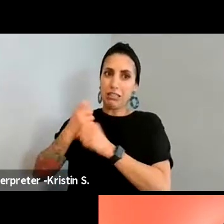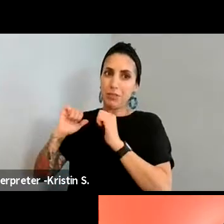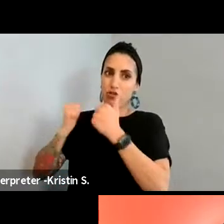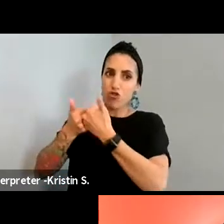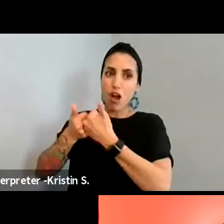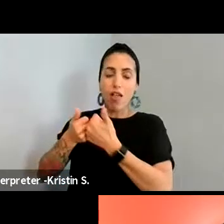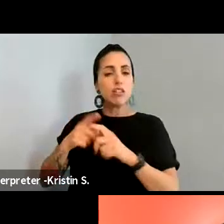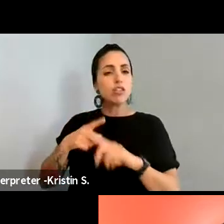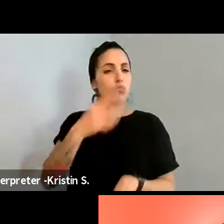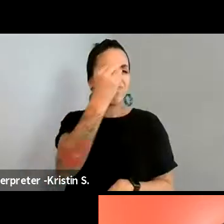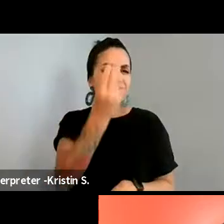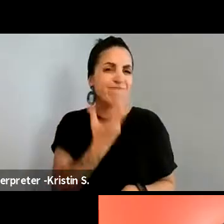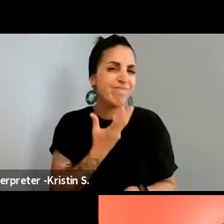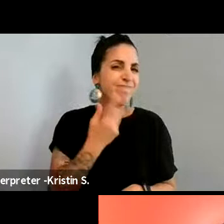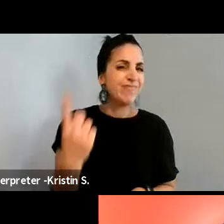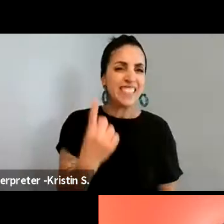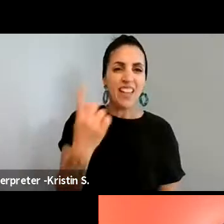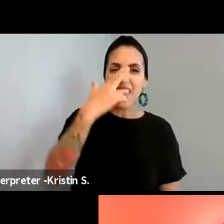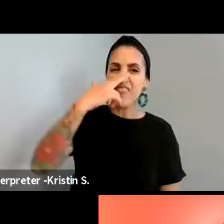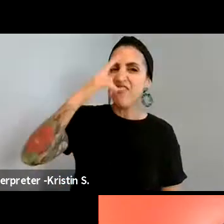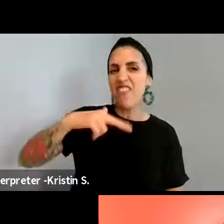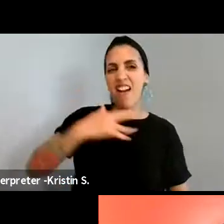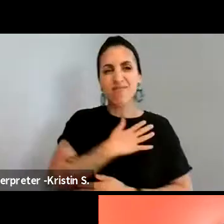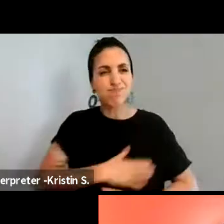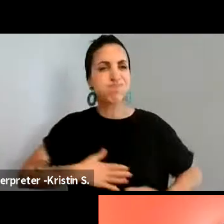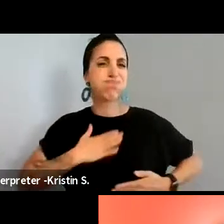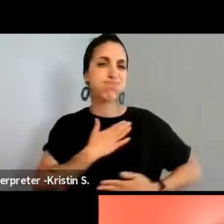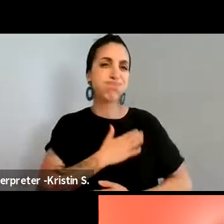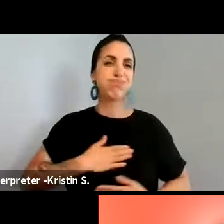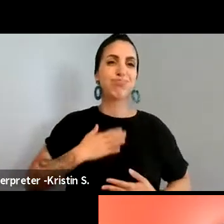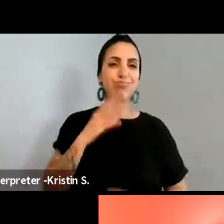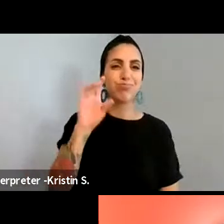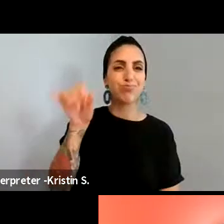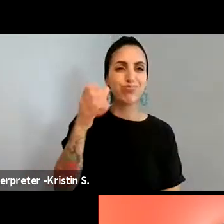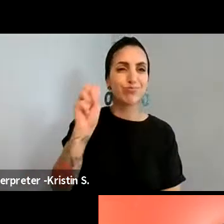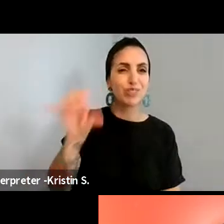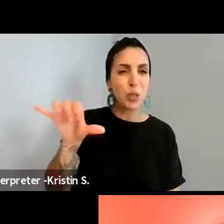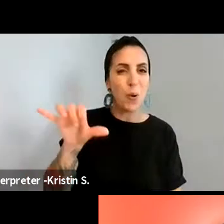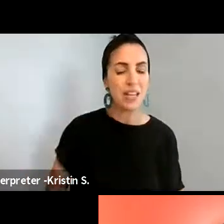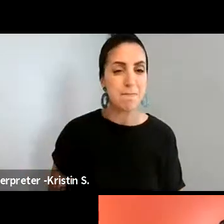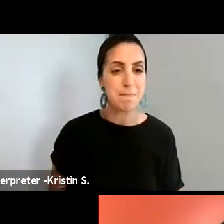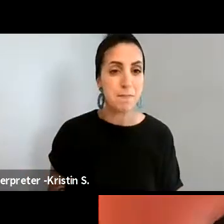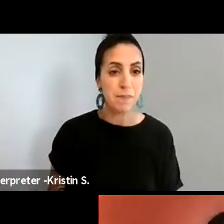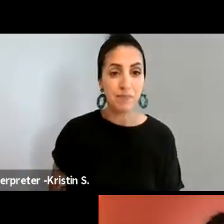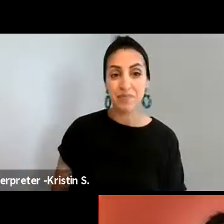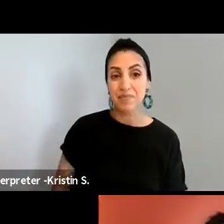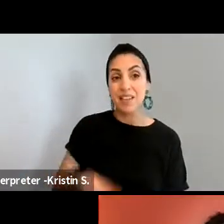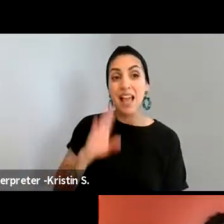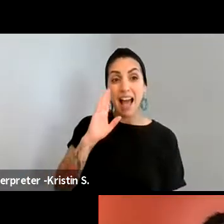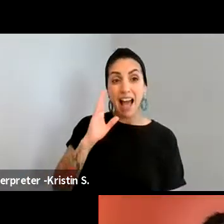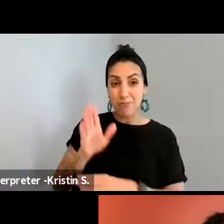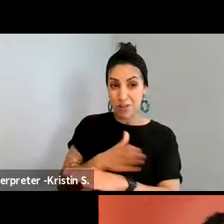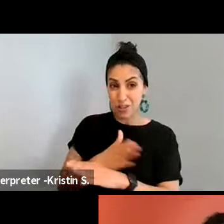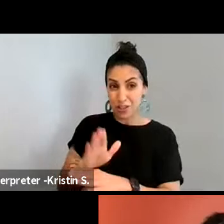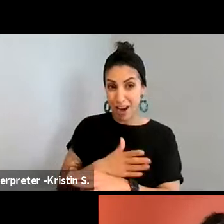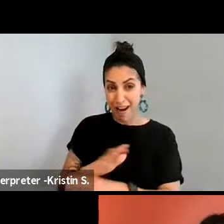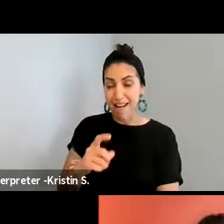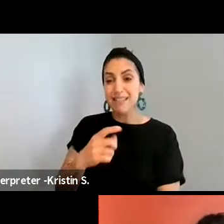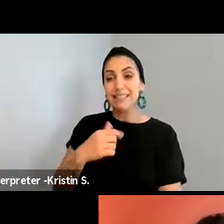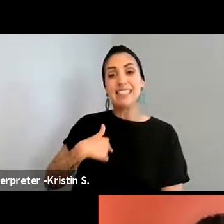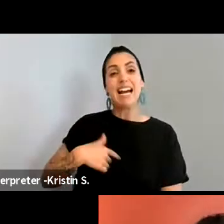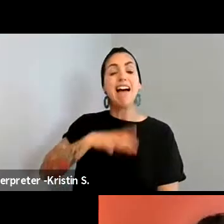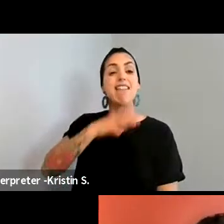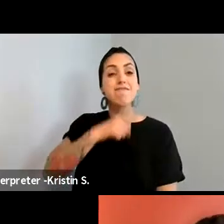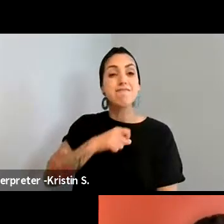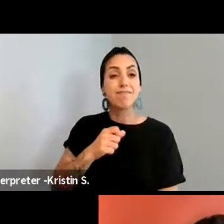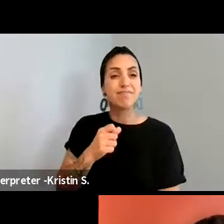something that, fun, joy, something, and anybody can jump in. I'll just share that I have almost an